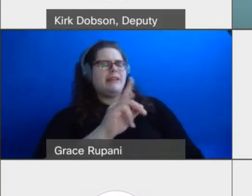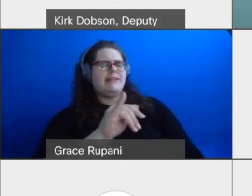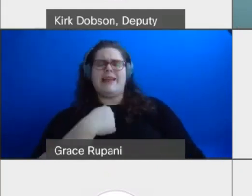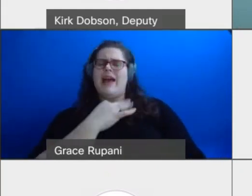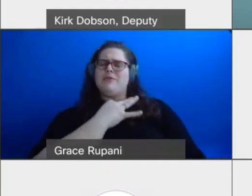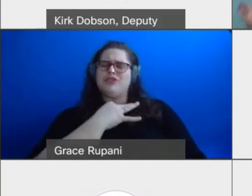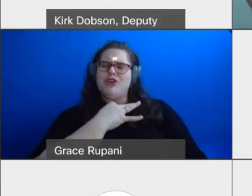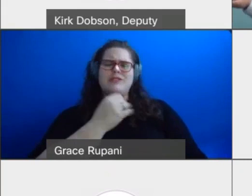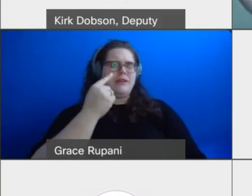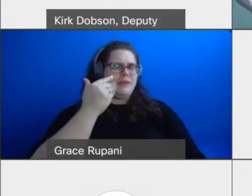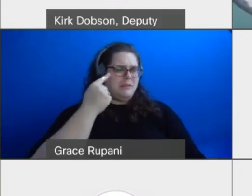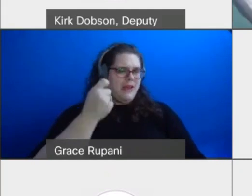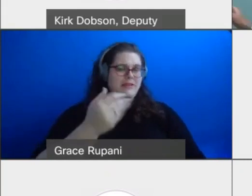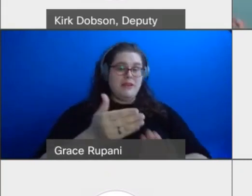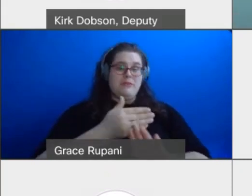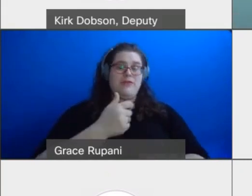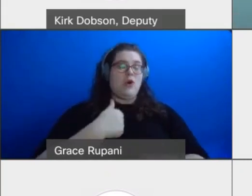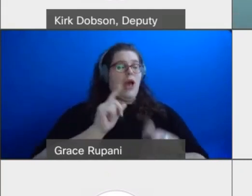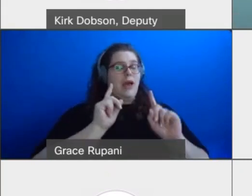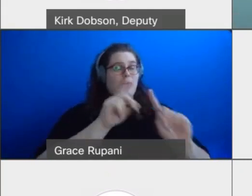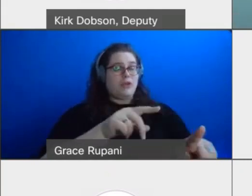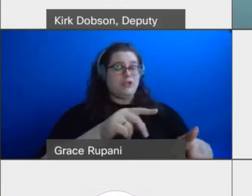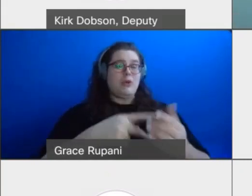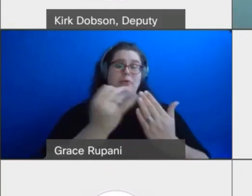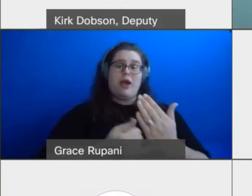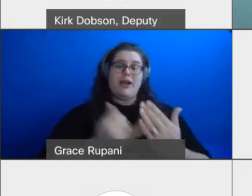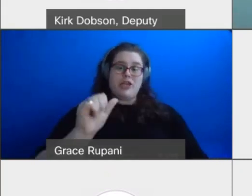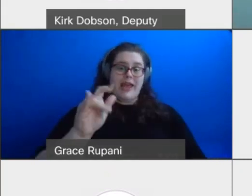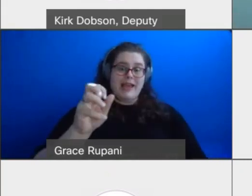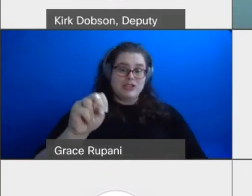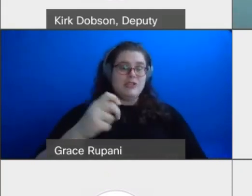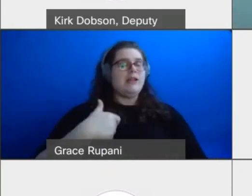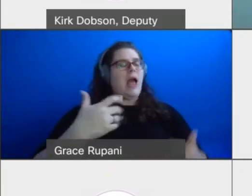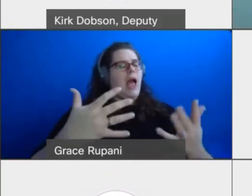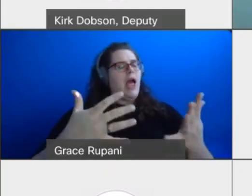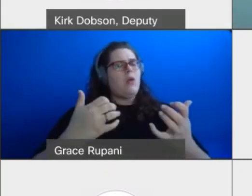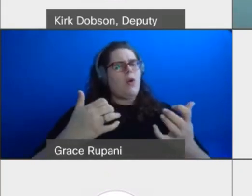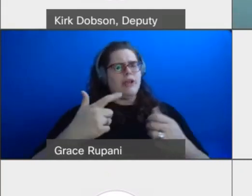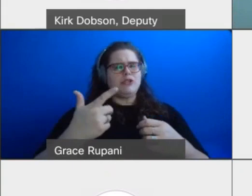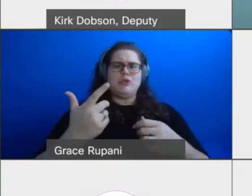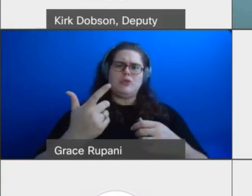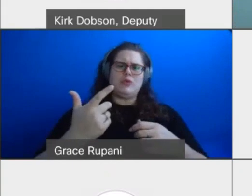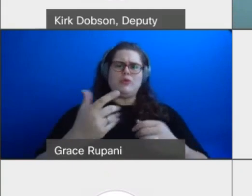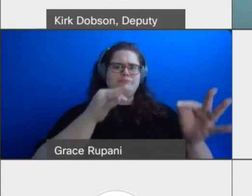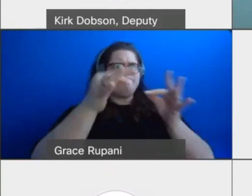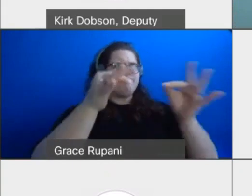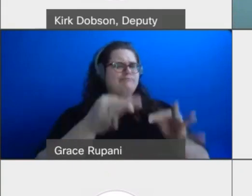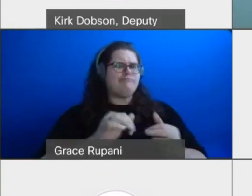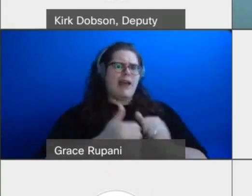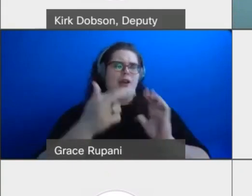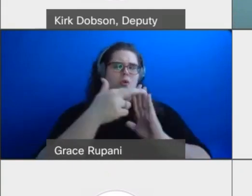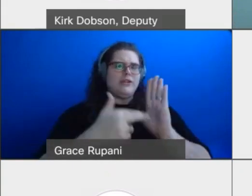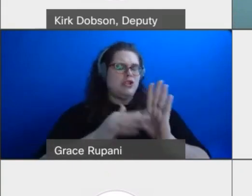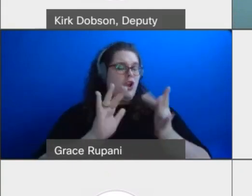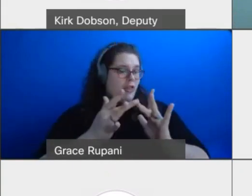to talk to them about how you register online. So I walked through the whole process without going to the